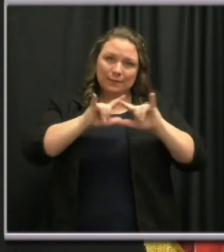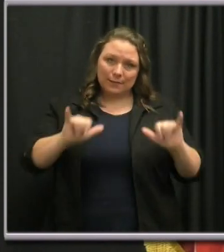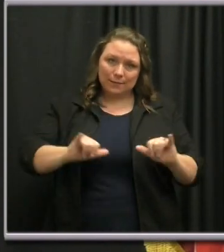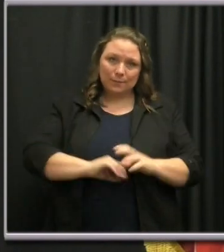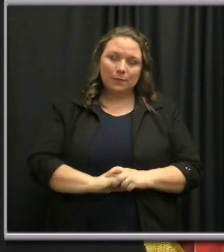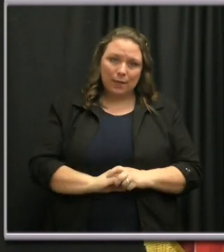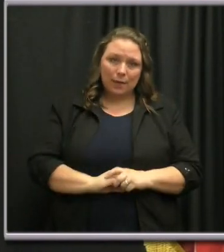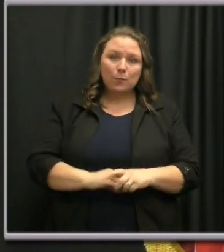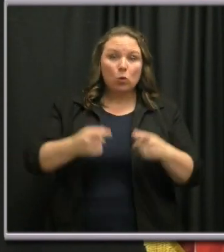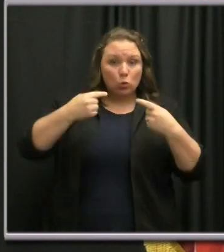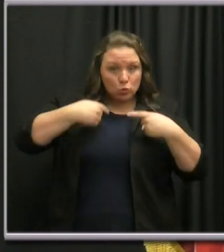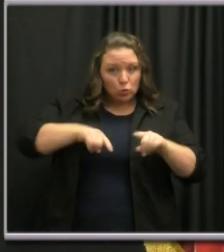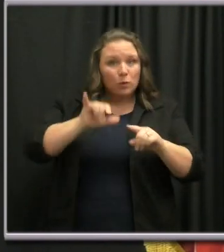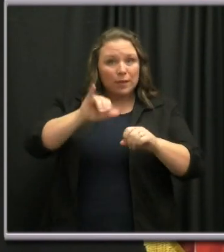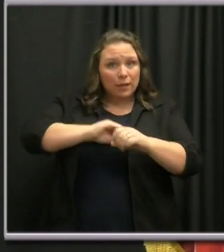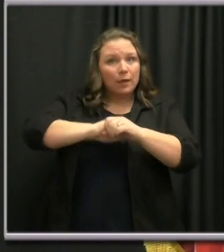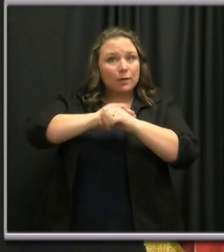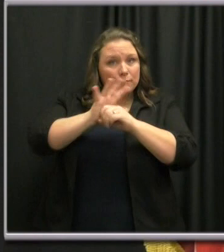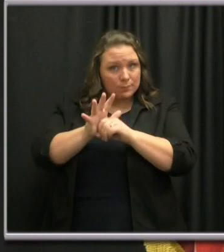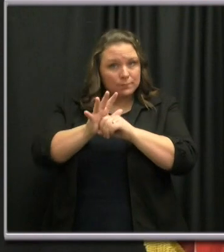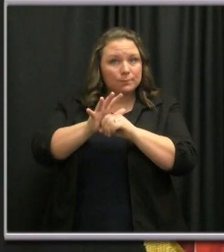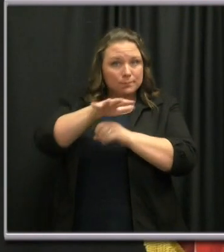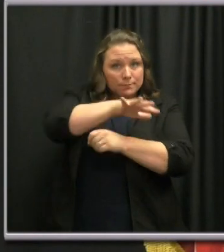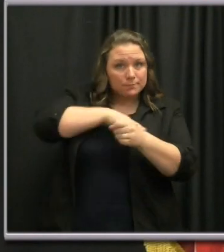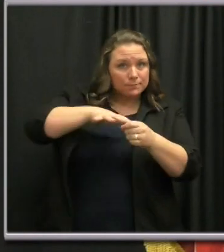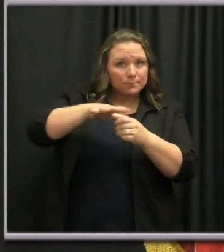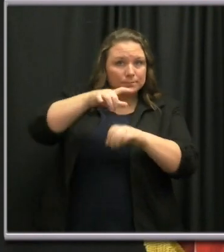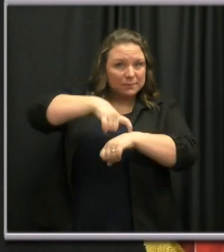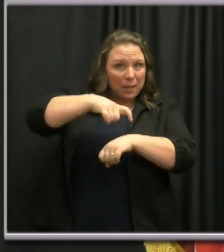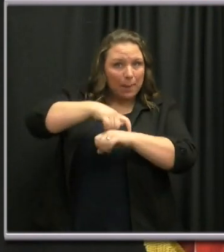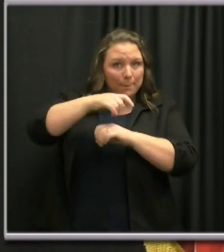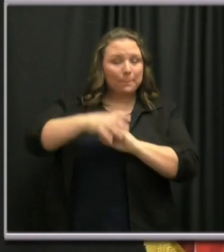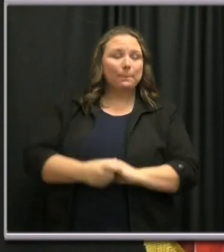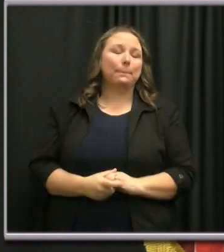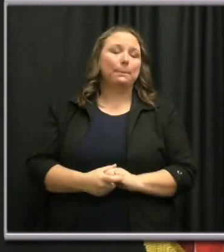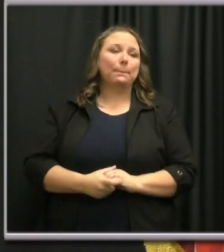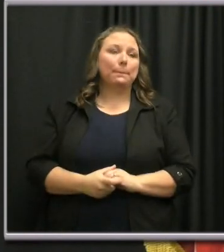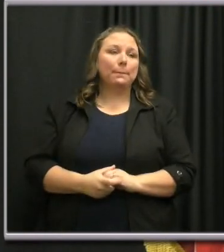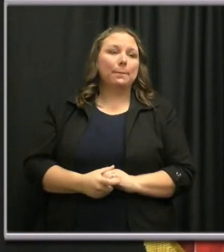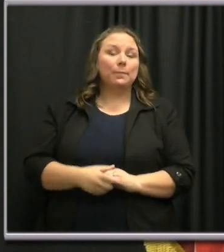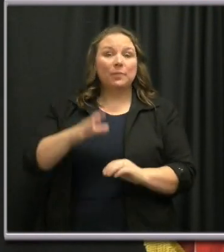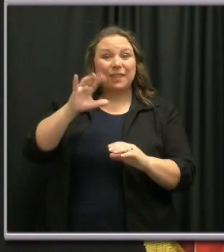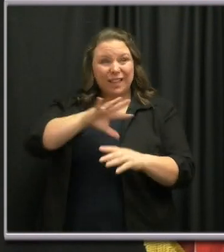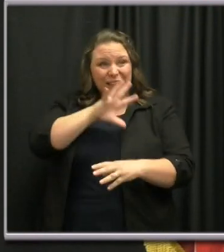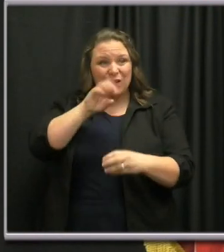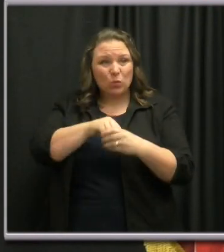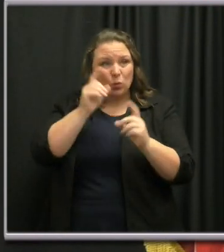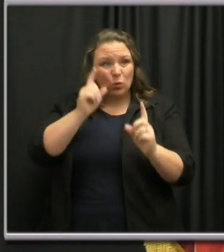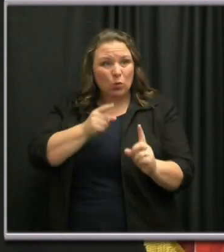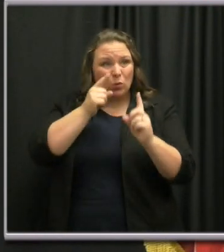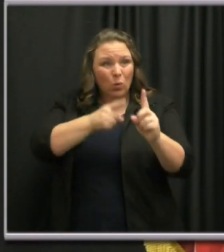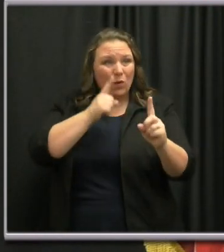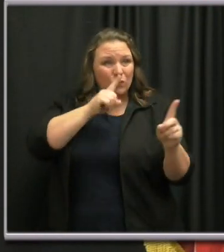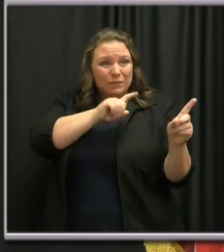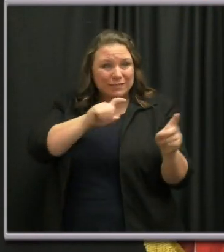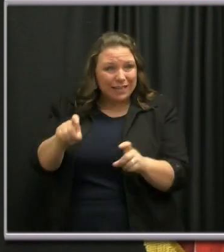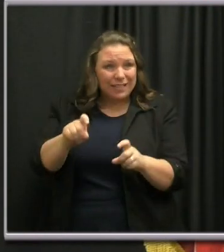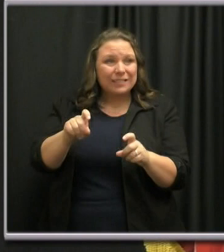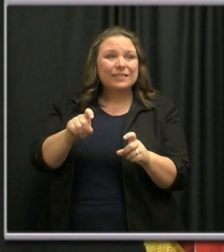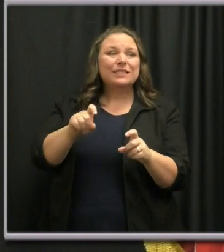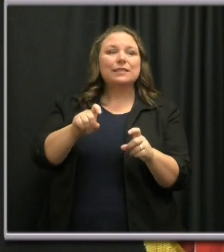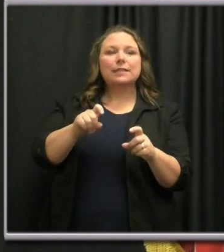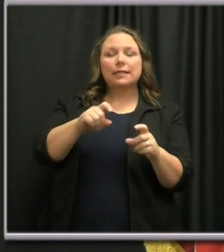the COVID-19 era. Now, this includes goals for testing, equipment,